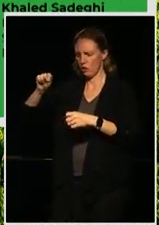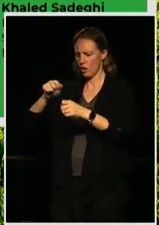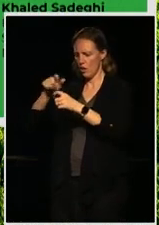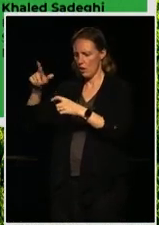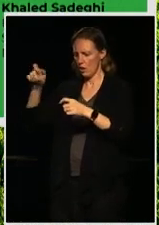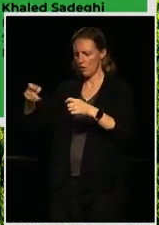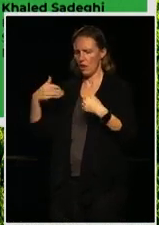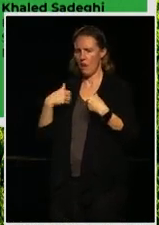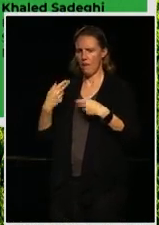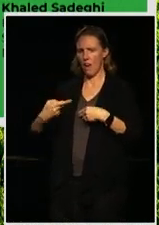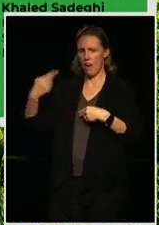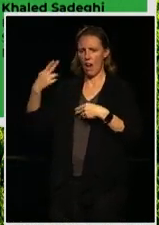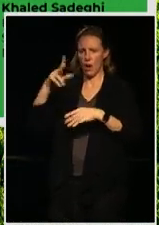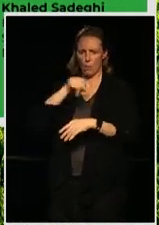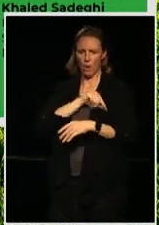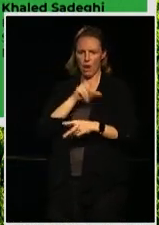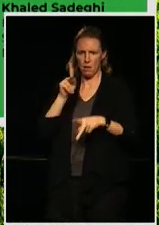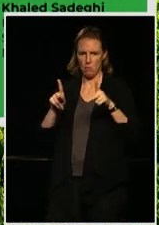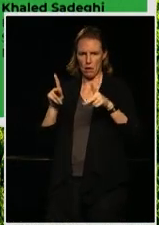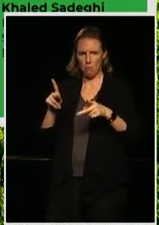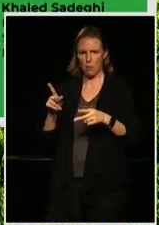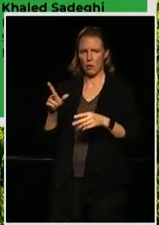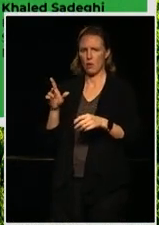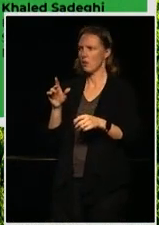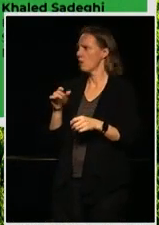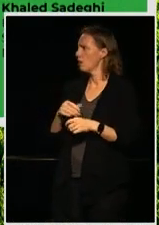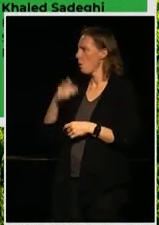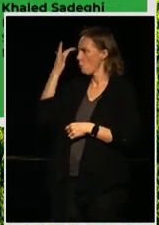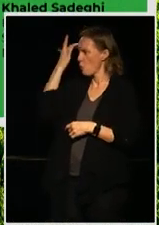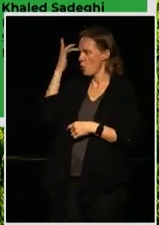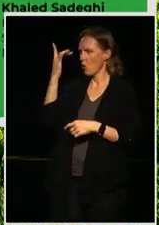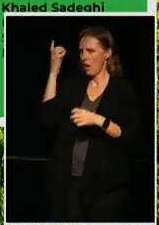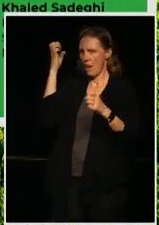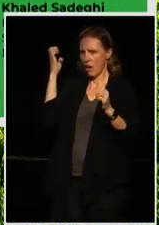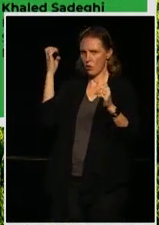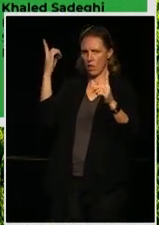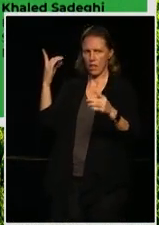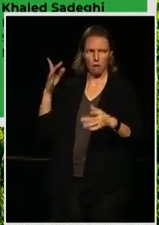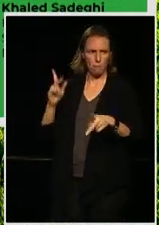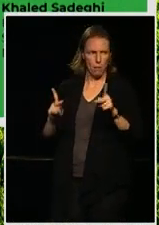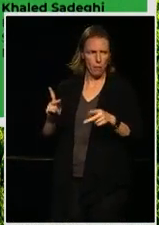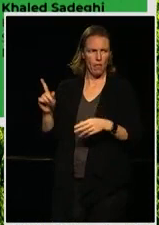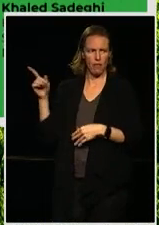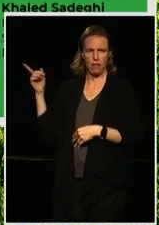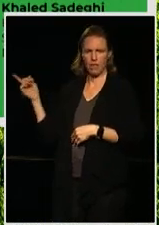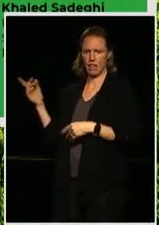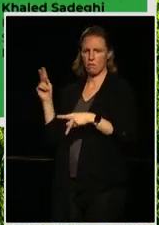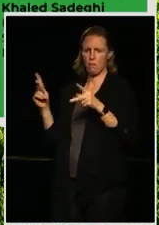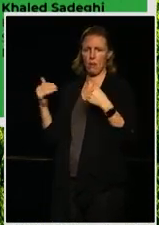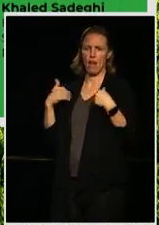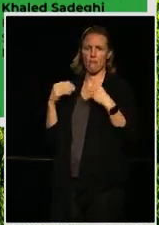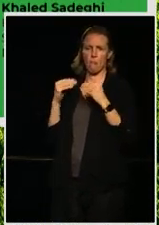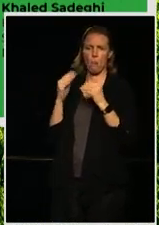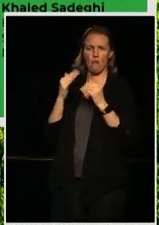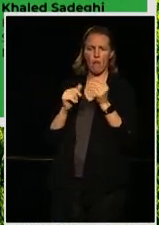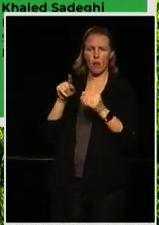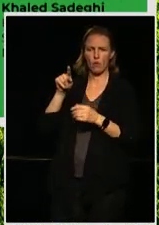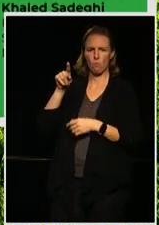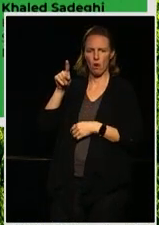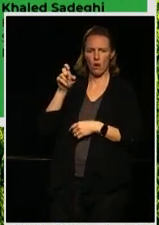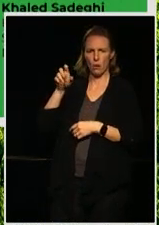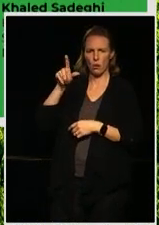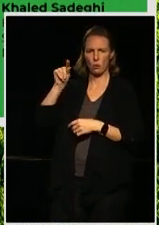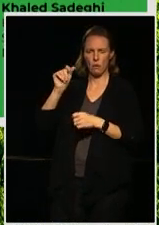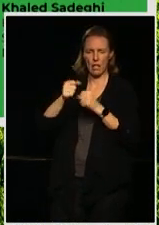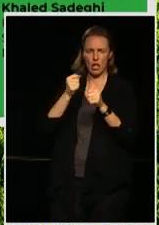have high quality people, trained and educated people. These people has more than 120 years